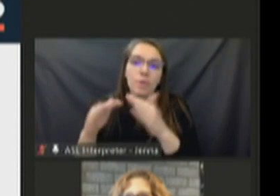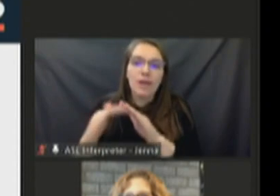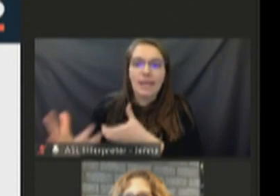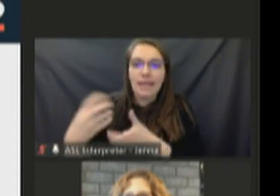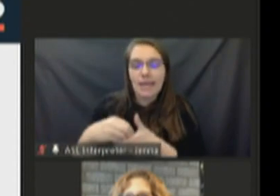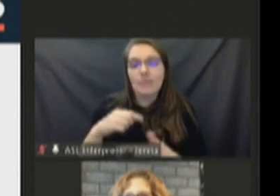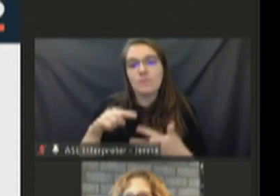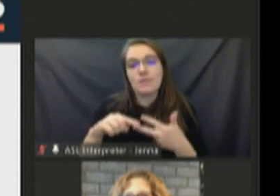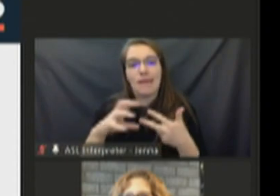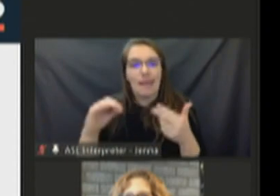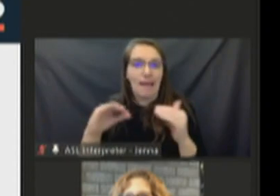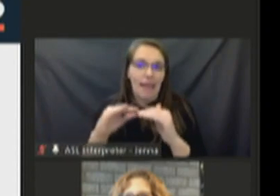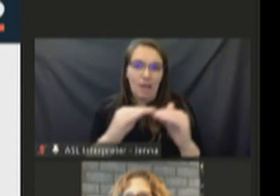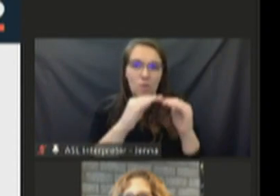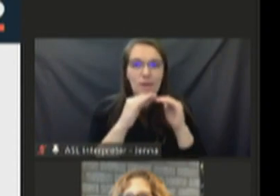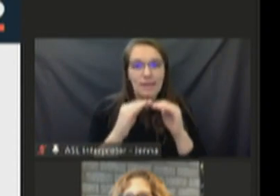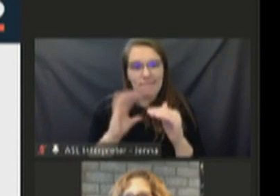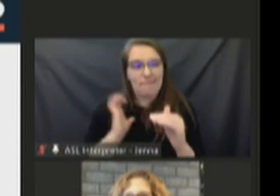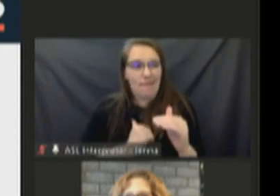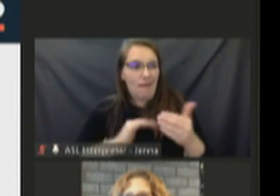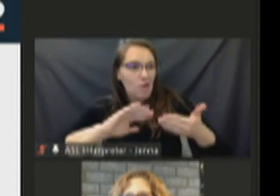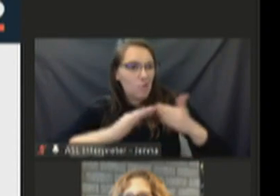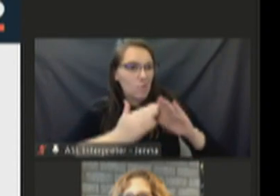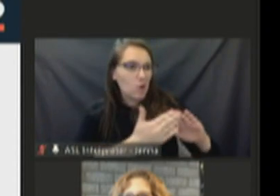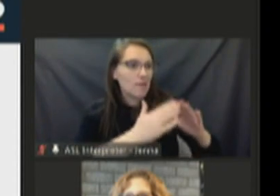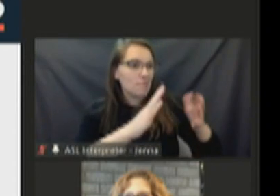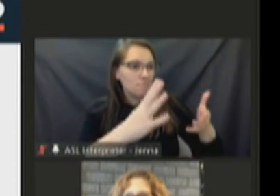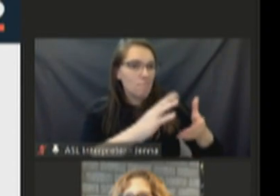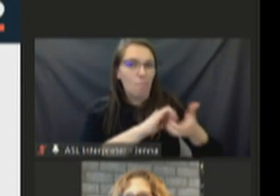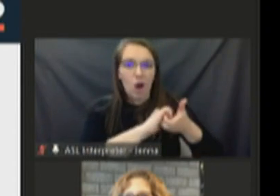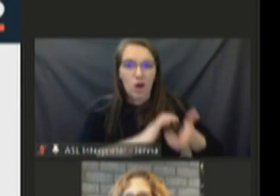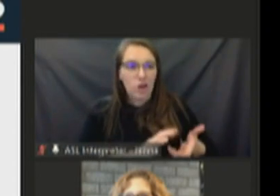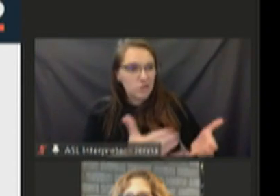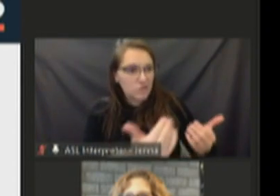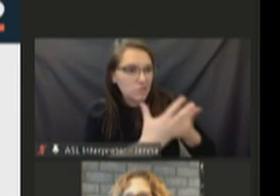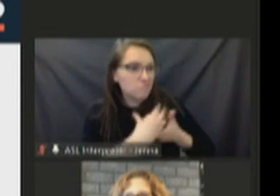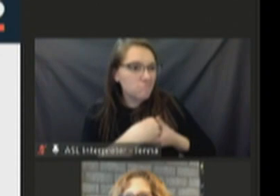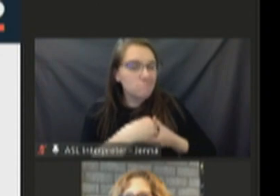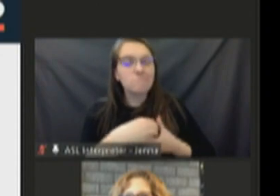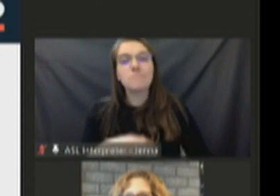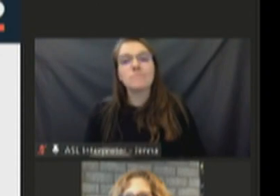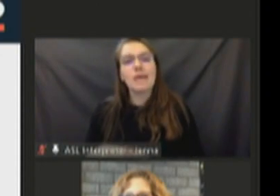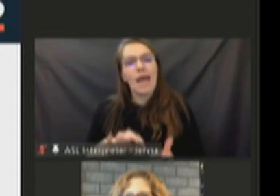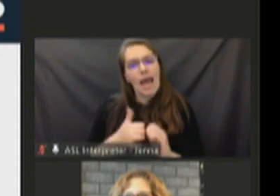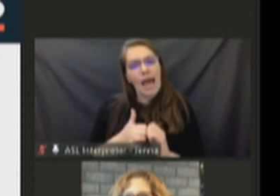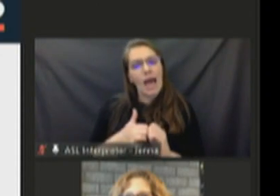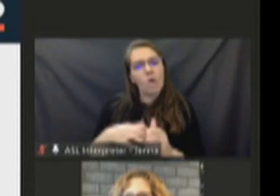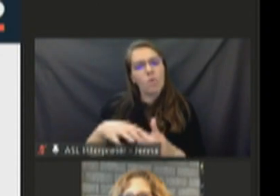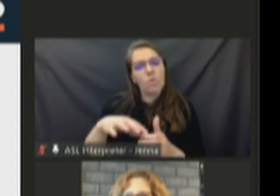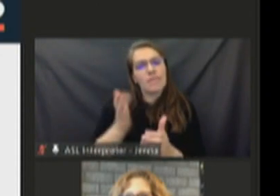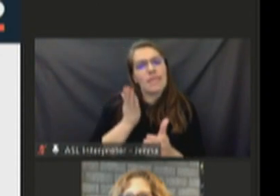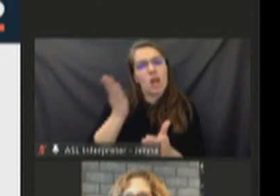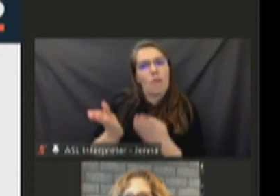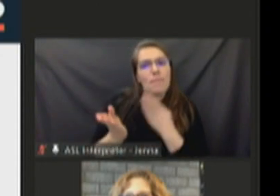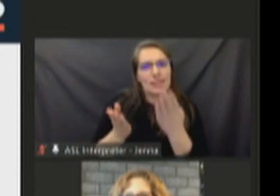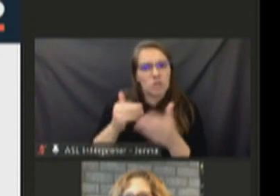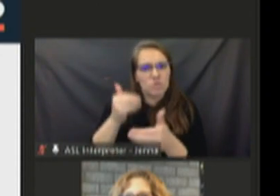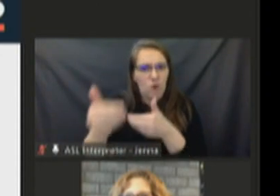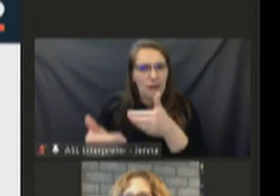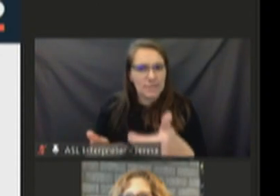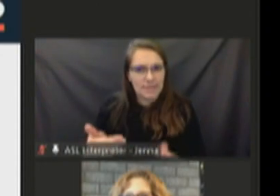community partners to think about how we do the nomination process. So making sure